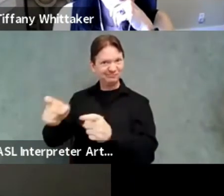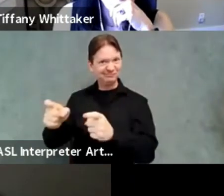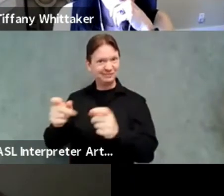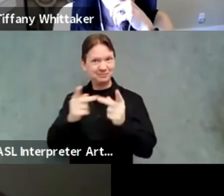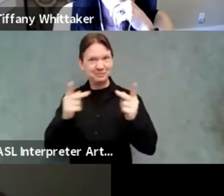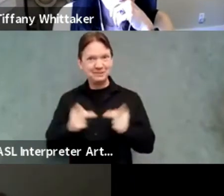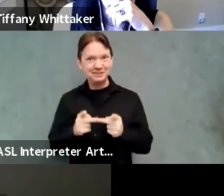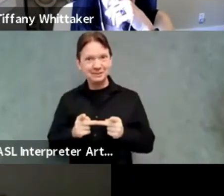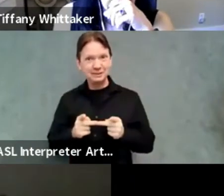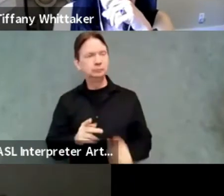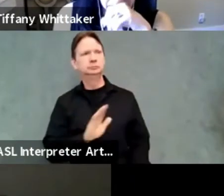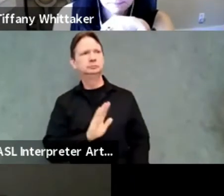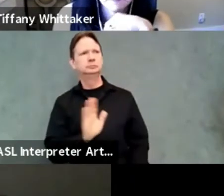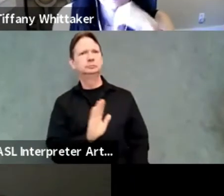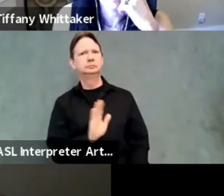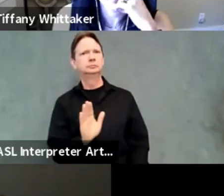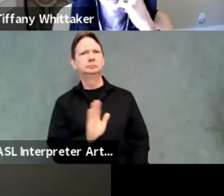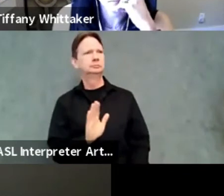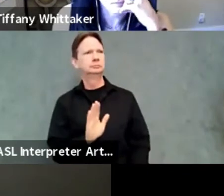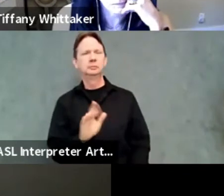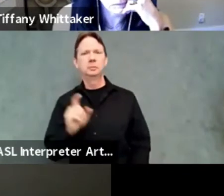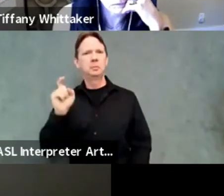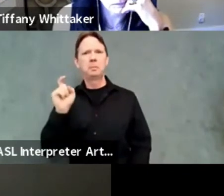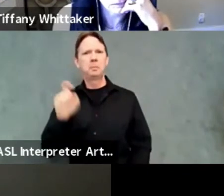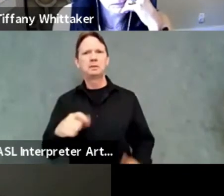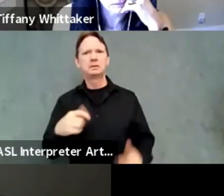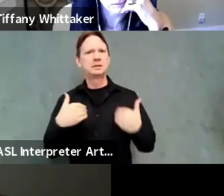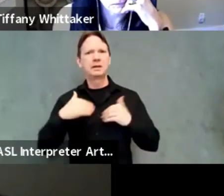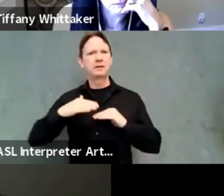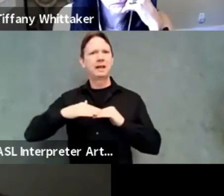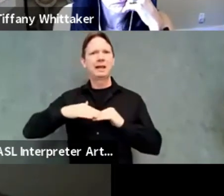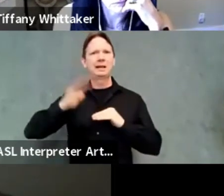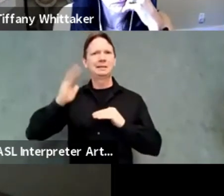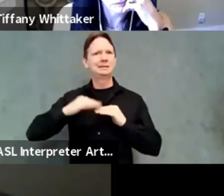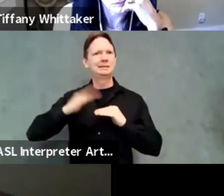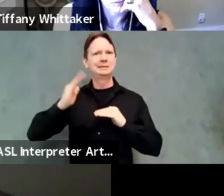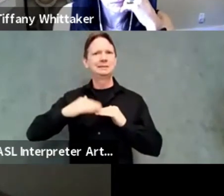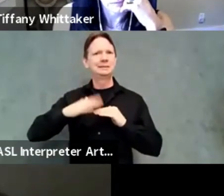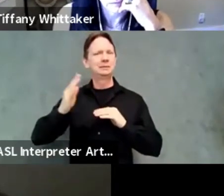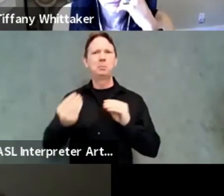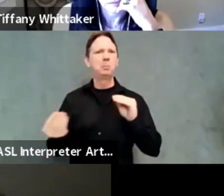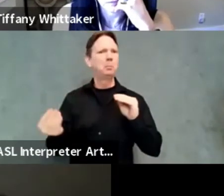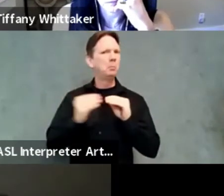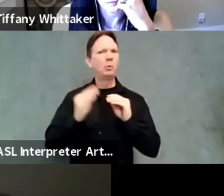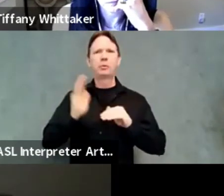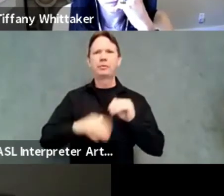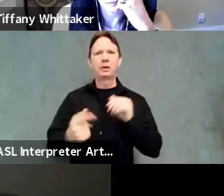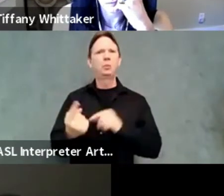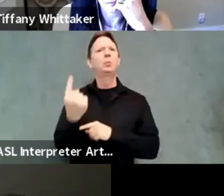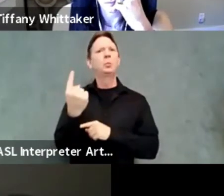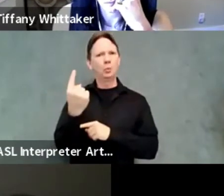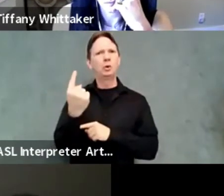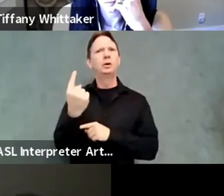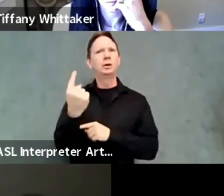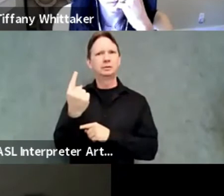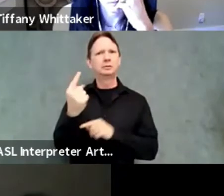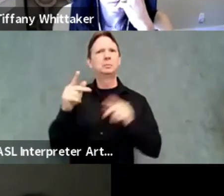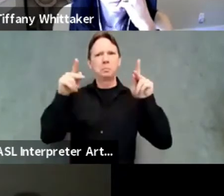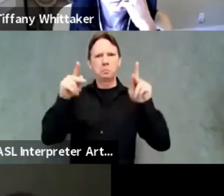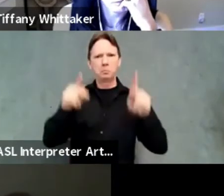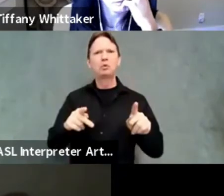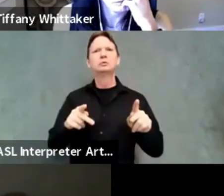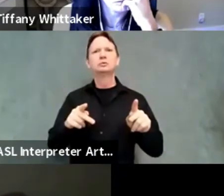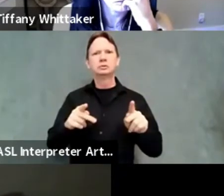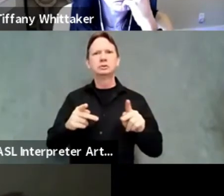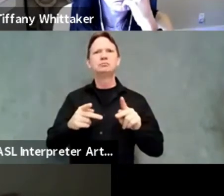in the election. So those are typically the cases where SIGs participate in a special election because they just weren't able to get more than